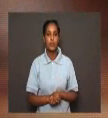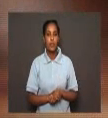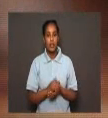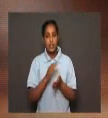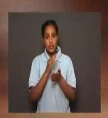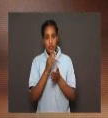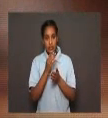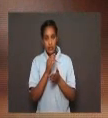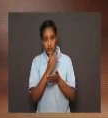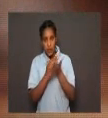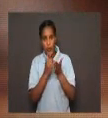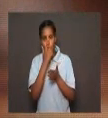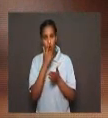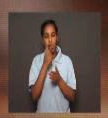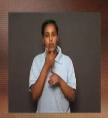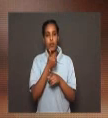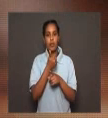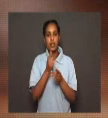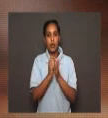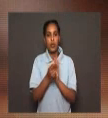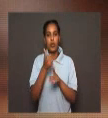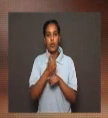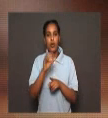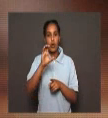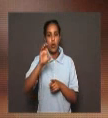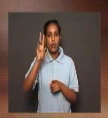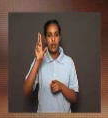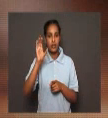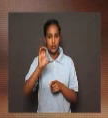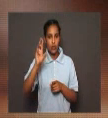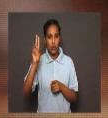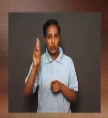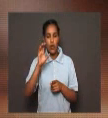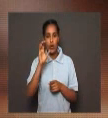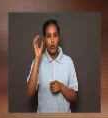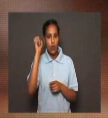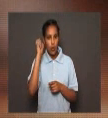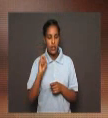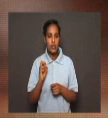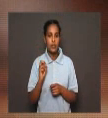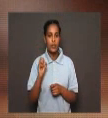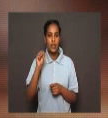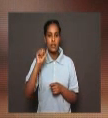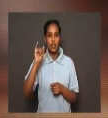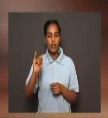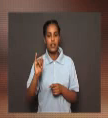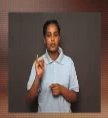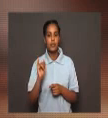Some common examples of metals are copper, gold,